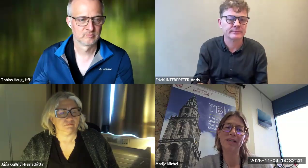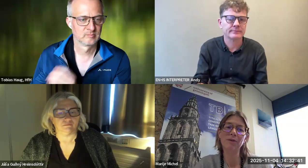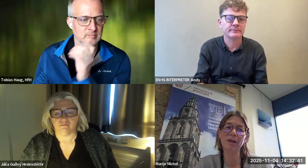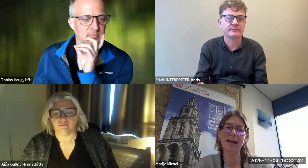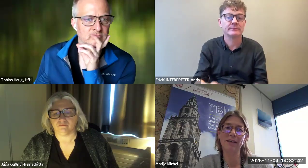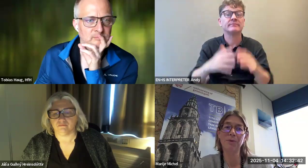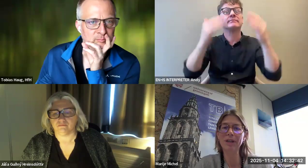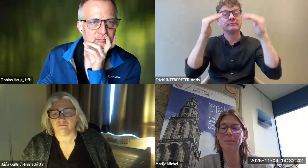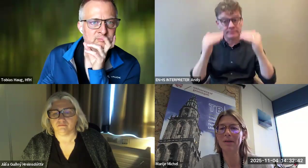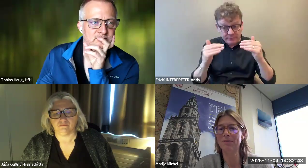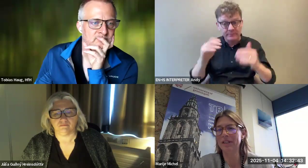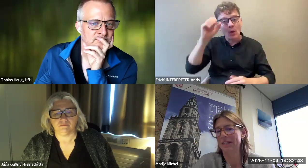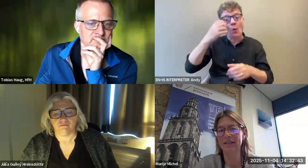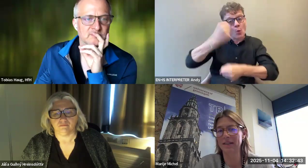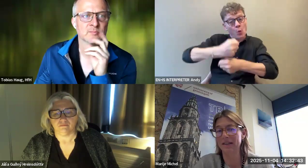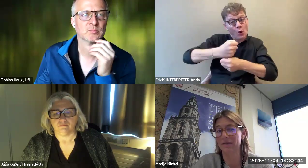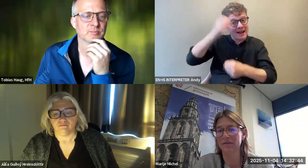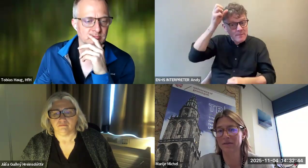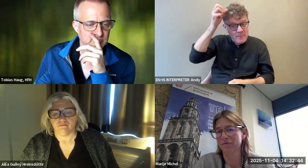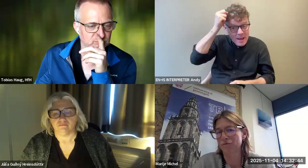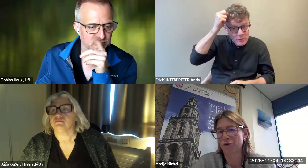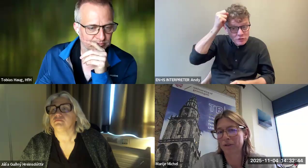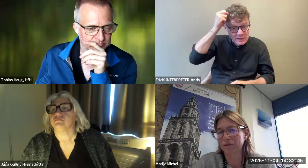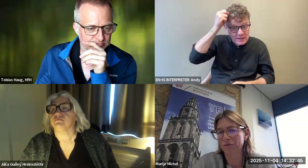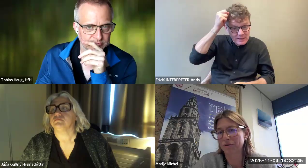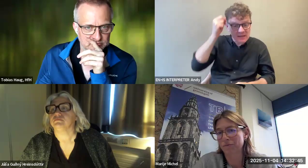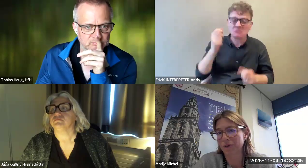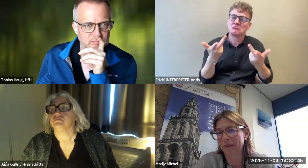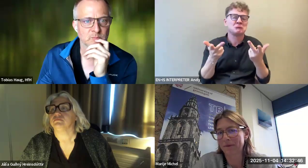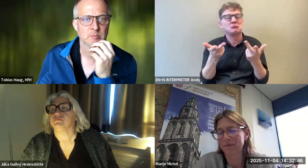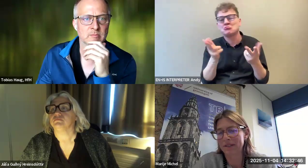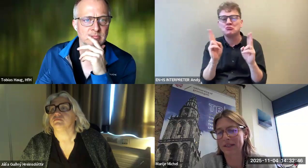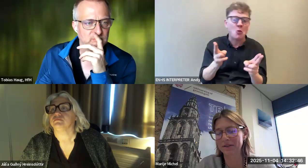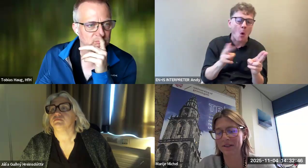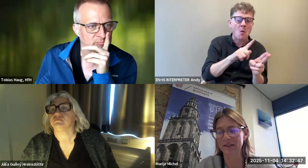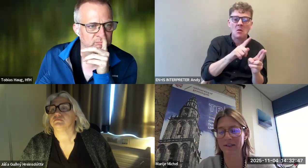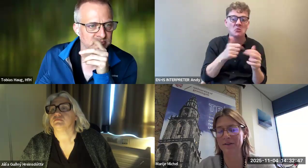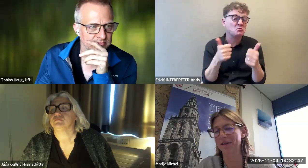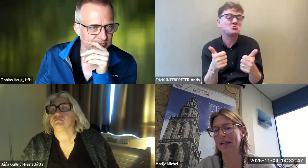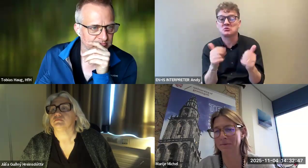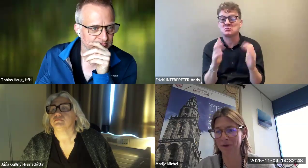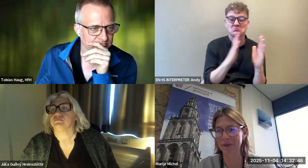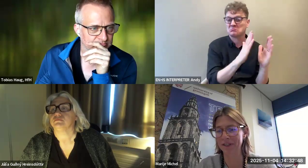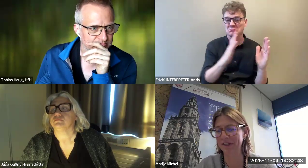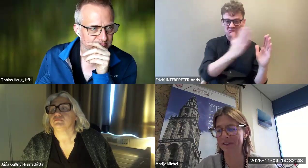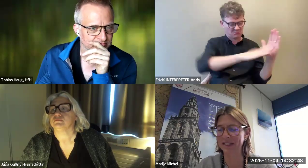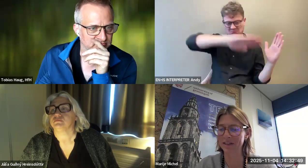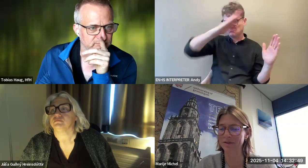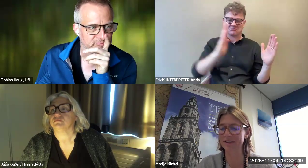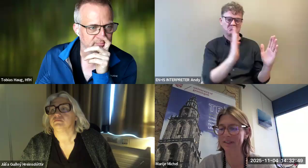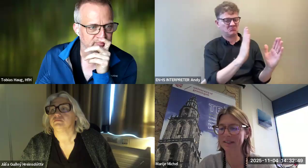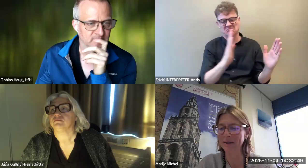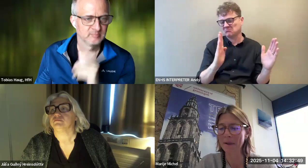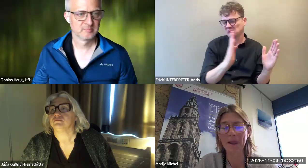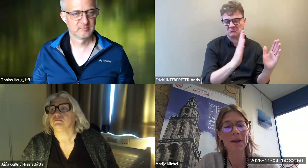And when we then look at working memory, the kids had a normal to good working memory skills. You can ask more questions if this